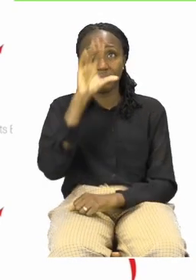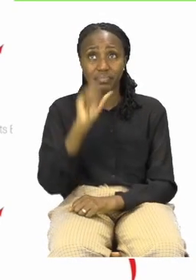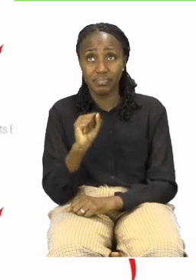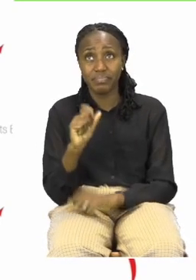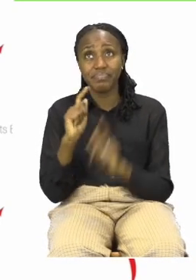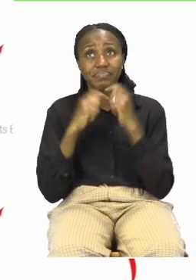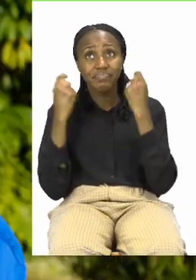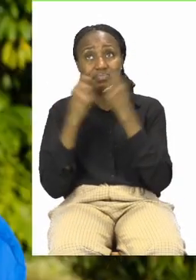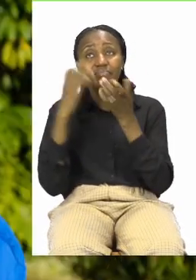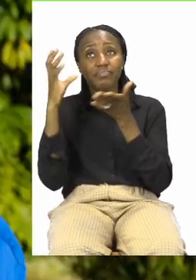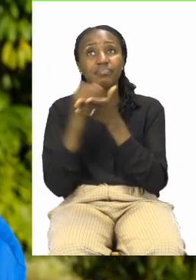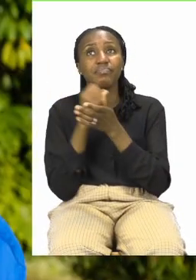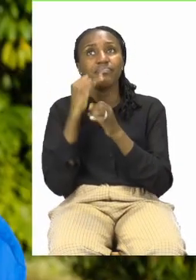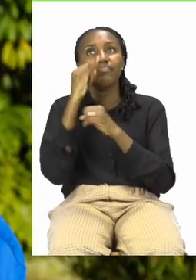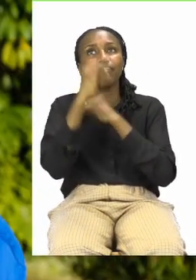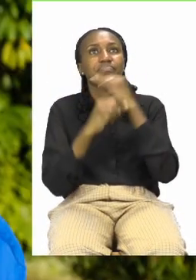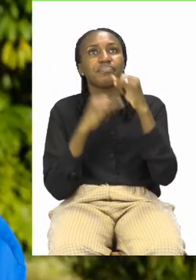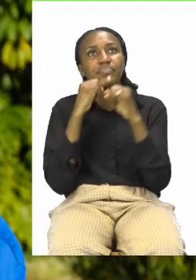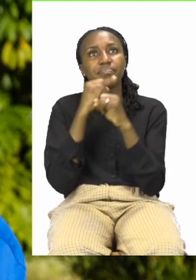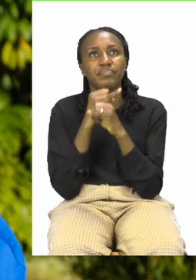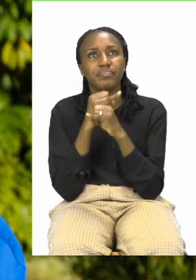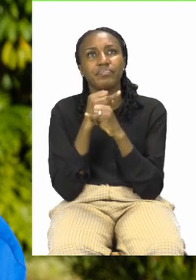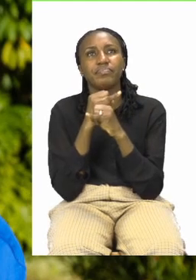the international pairs